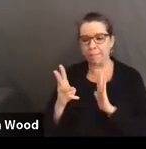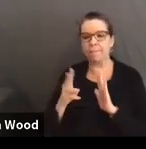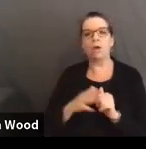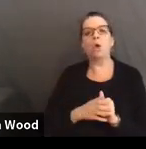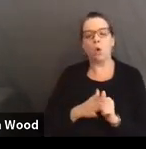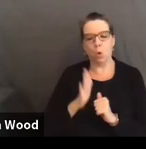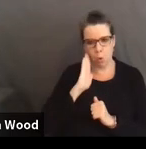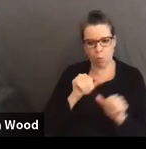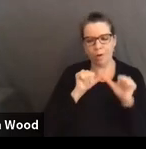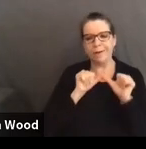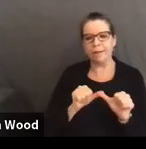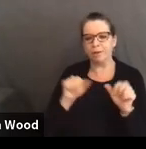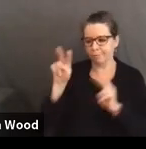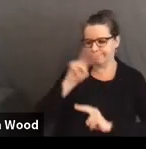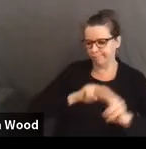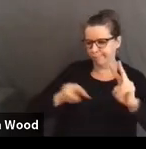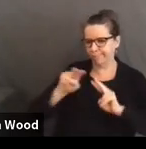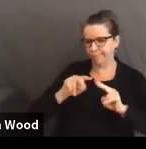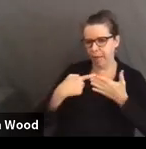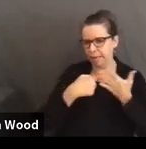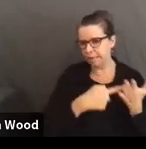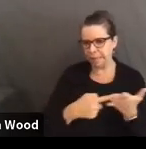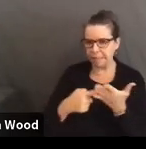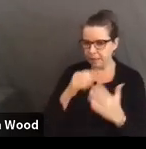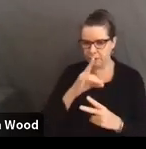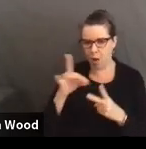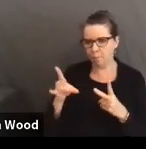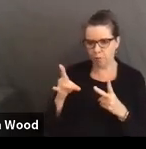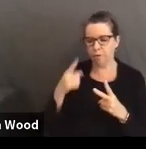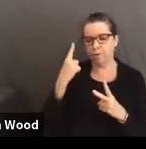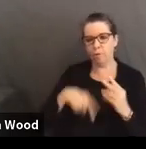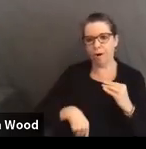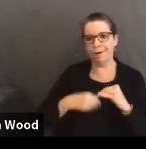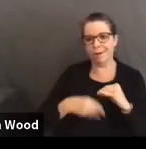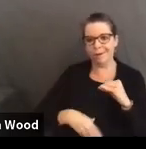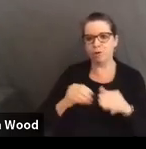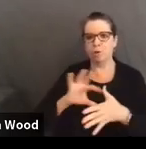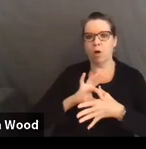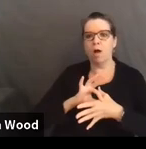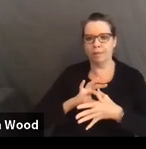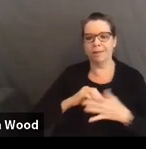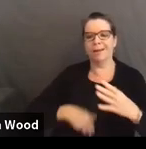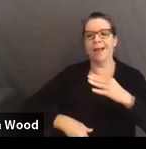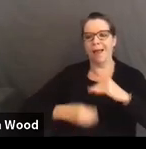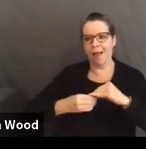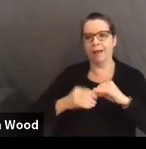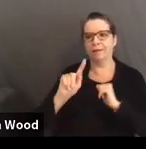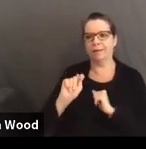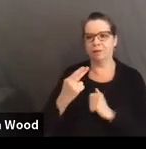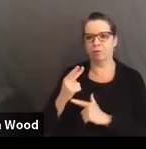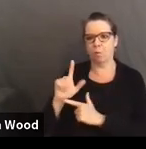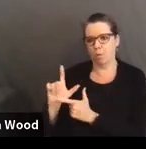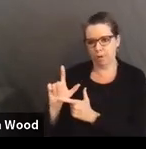continuing to look at and discuss options for additional content to be added to Texas Home